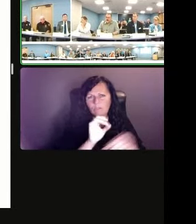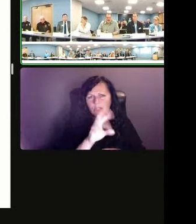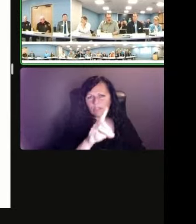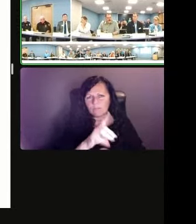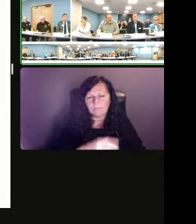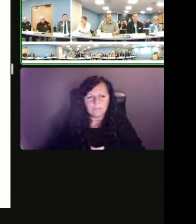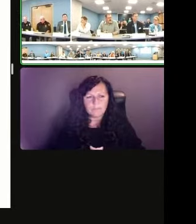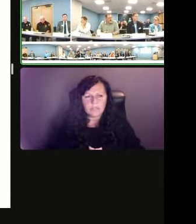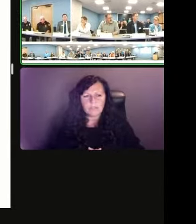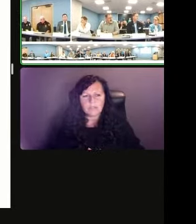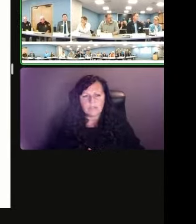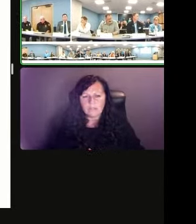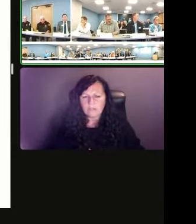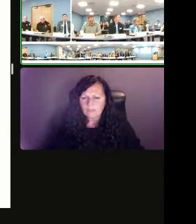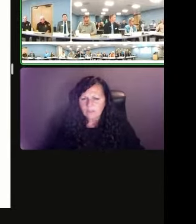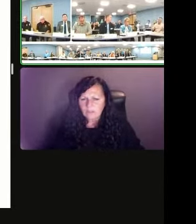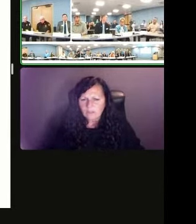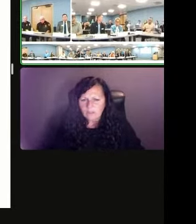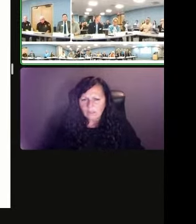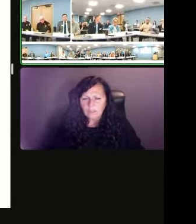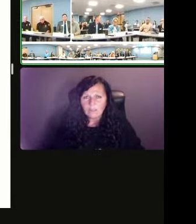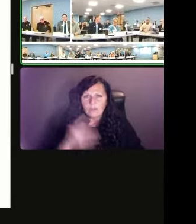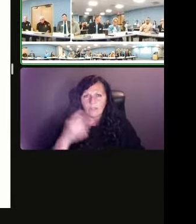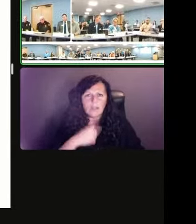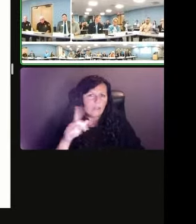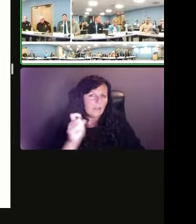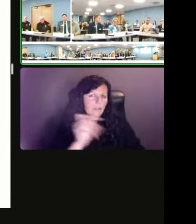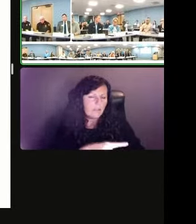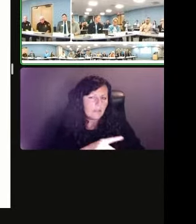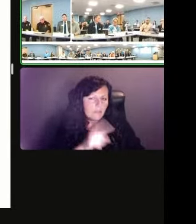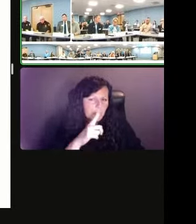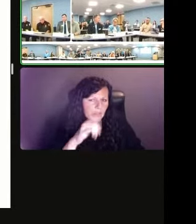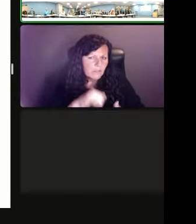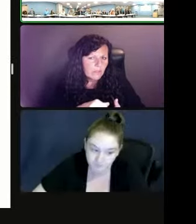Yeah, plus or minus, yes. And the reason I ask is, based on that, and